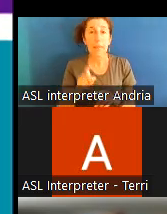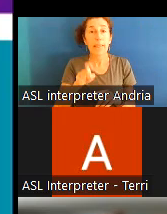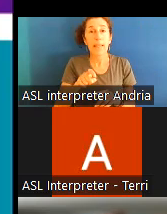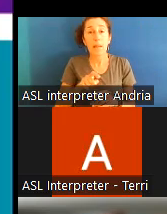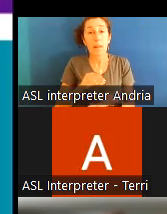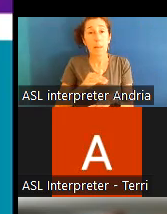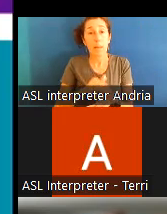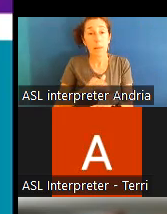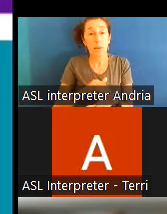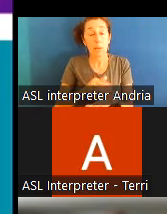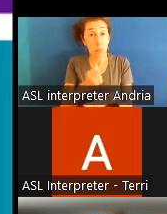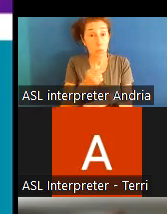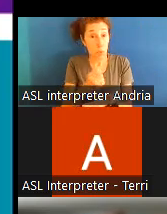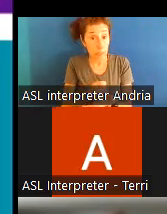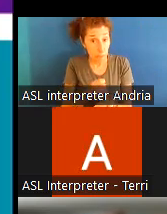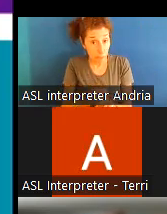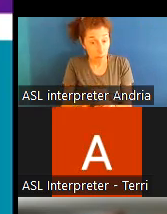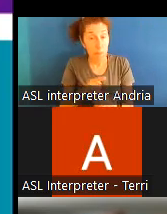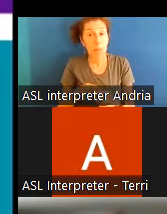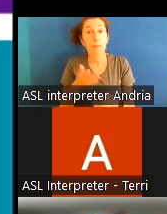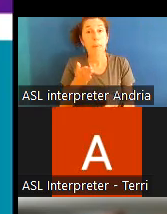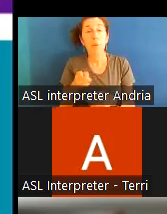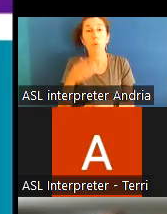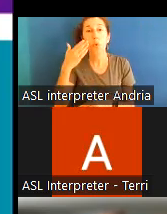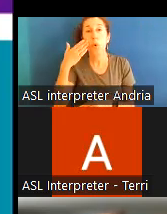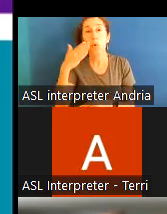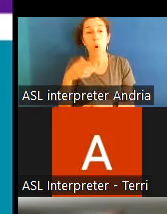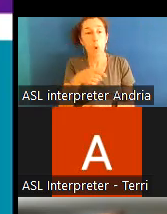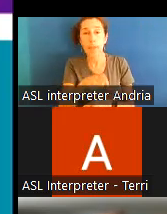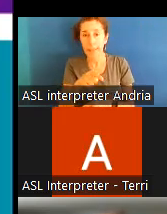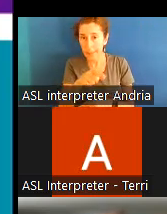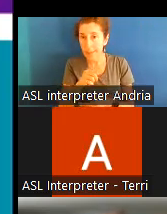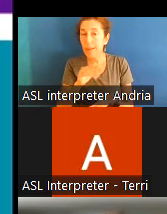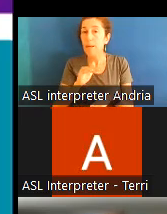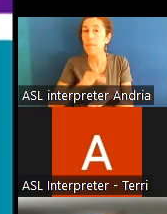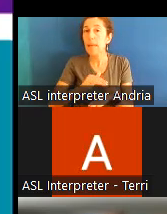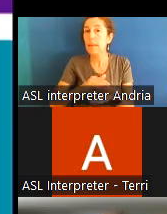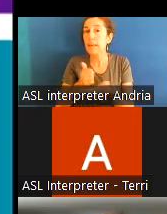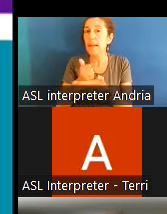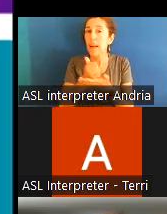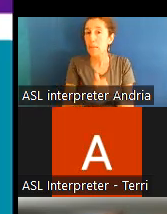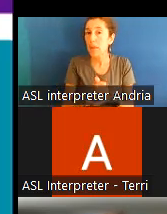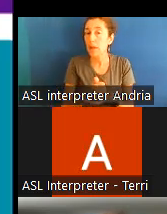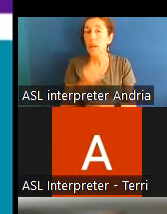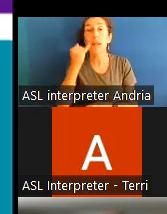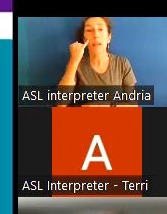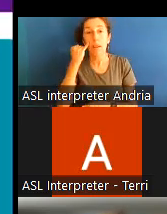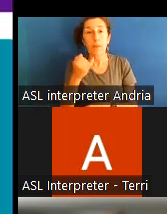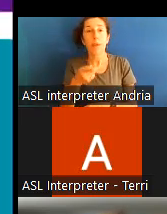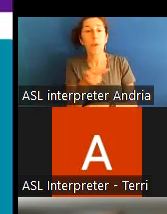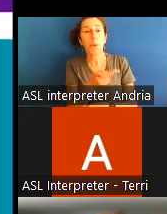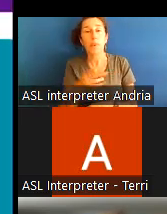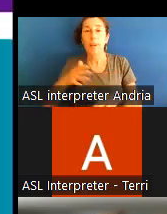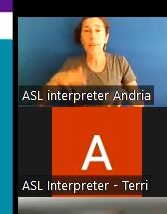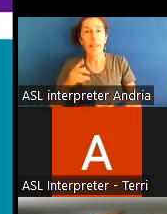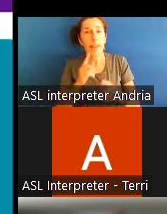may not know they need medical treatment if they haven't talked to you about this, right? So has your partner